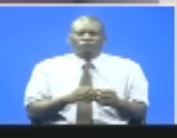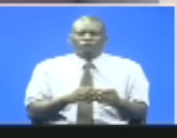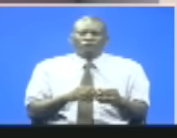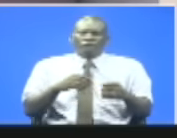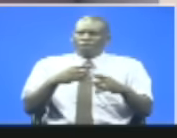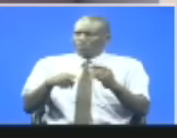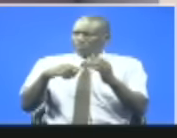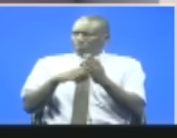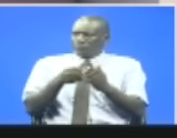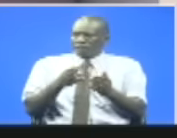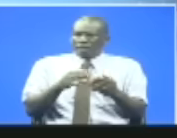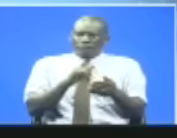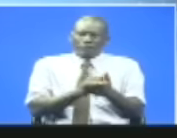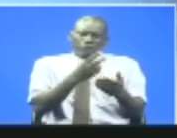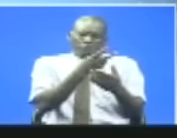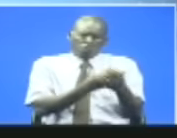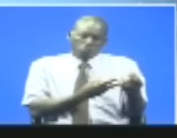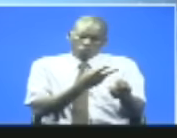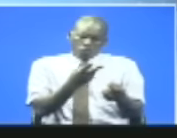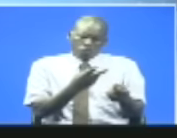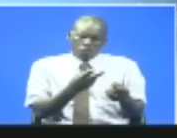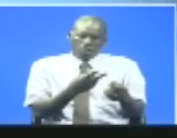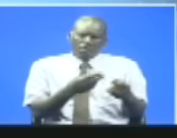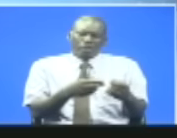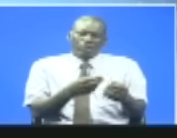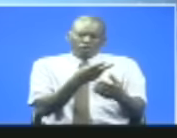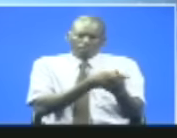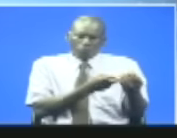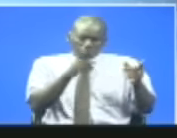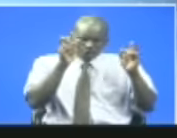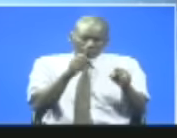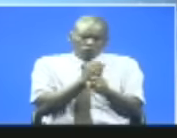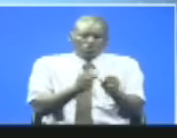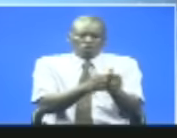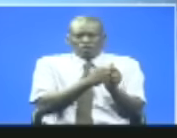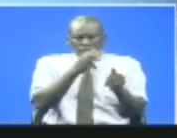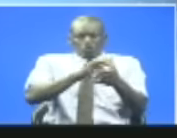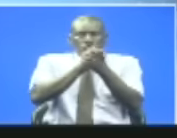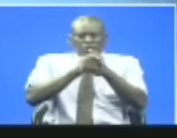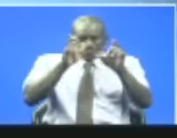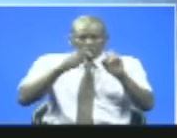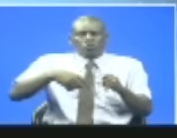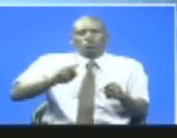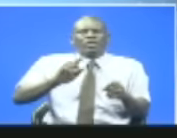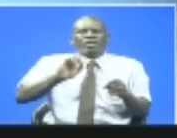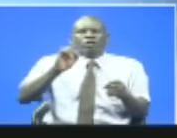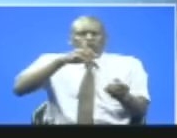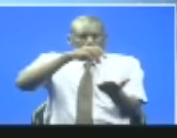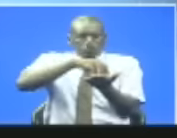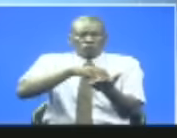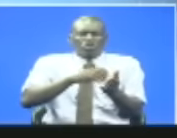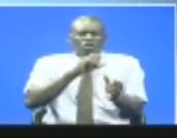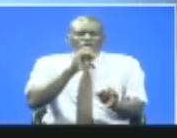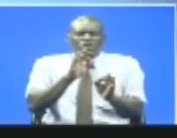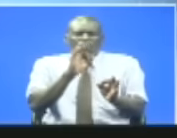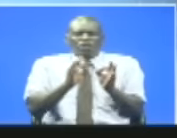but the point is that the two invariably will have to work together. because Jubilee has to win the Nairobi. Anything is possible.